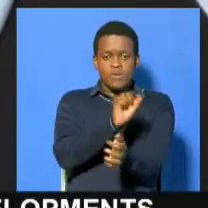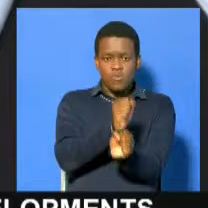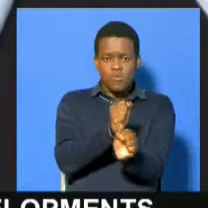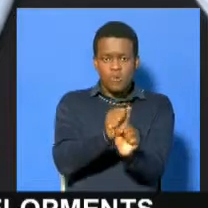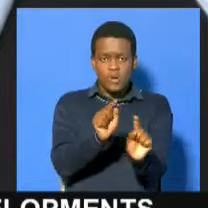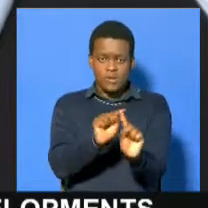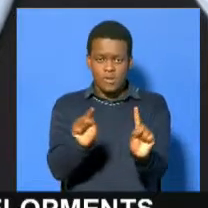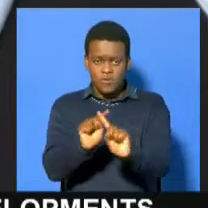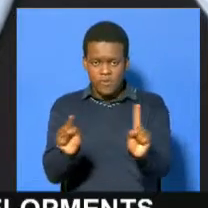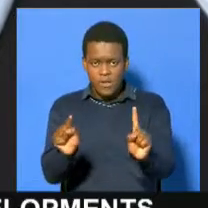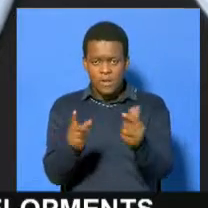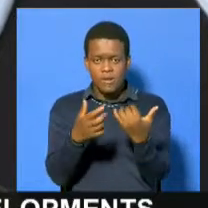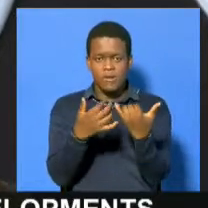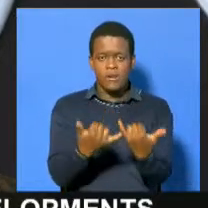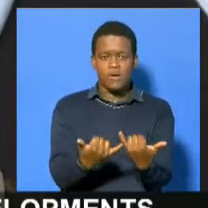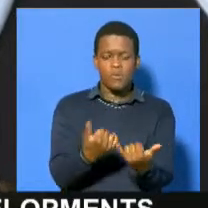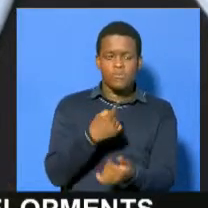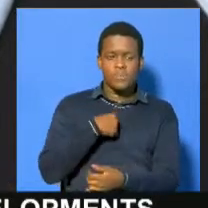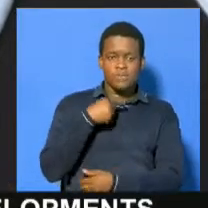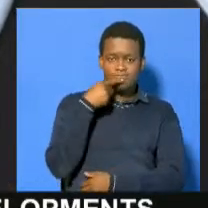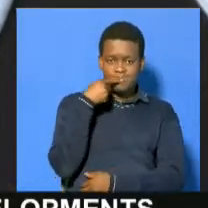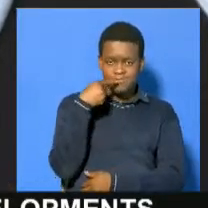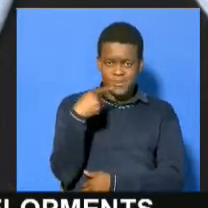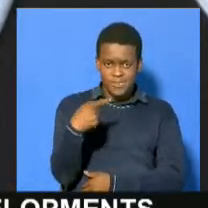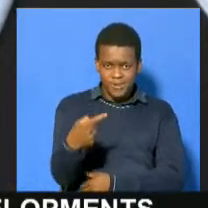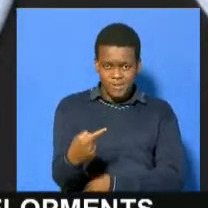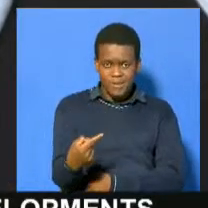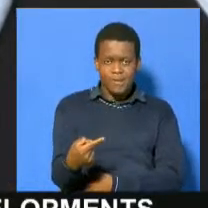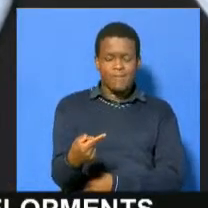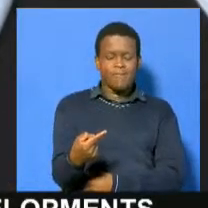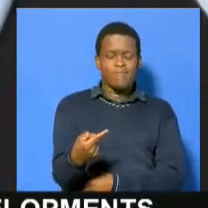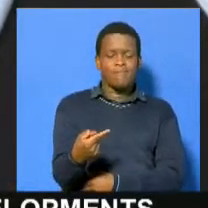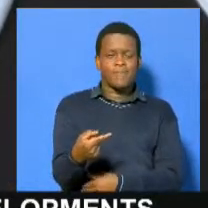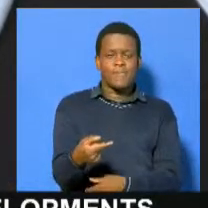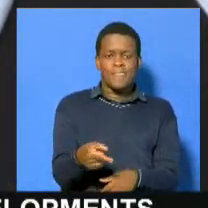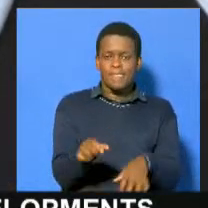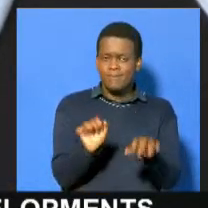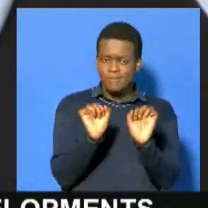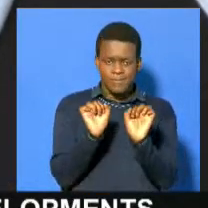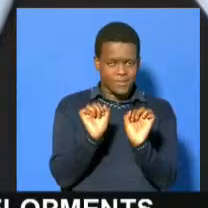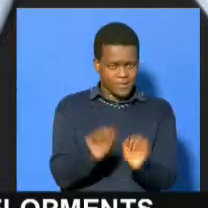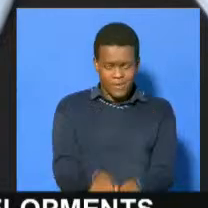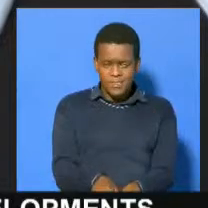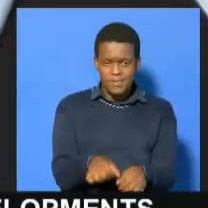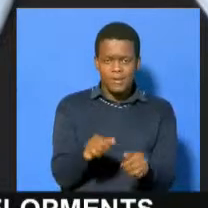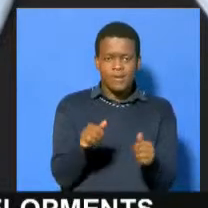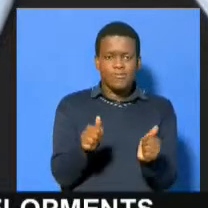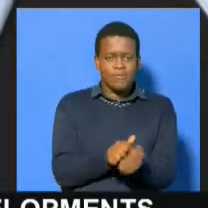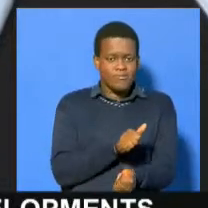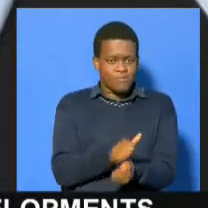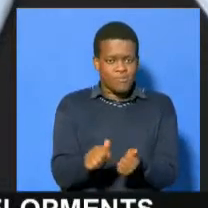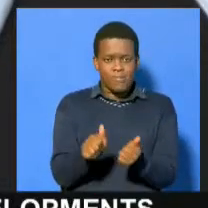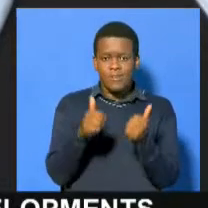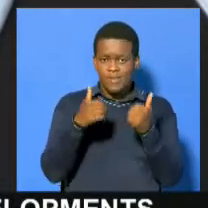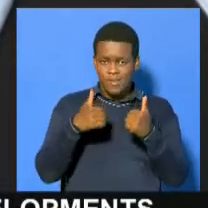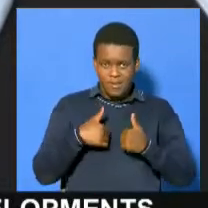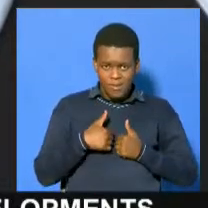ngwe hela hela ya gore bagaetso ga go ka ke ga nna le kgotlhang ha gare ga metse epe mo kgaolong